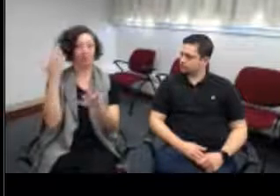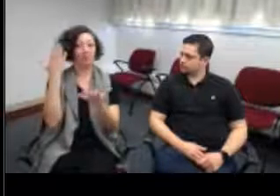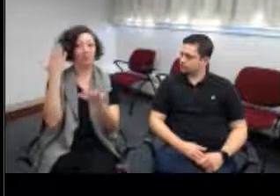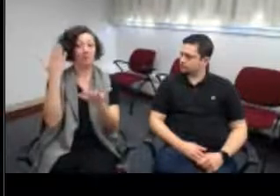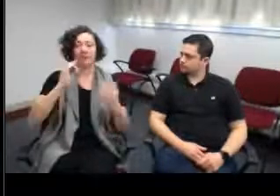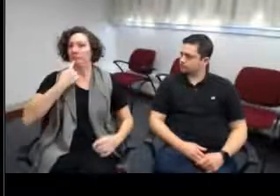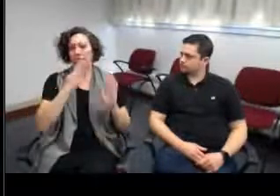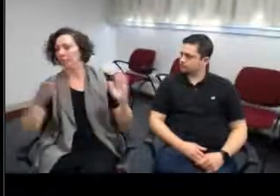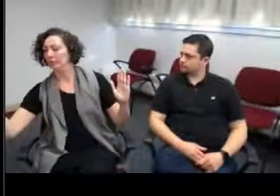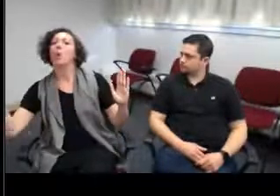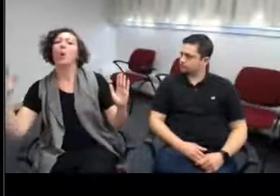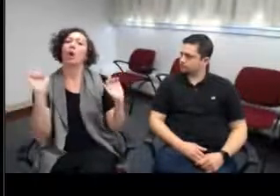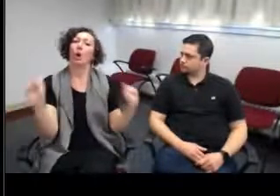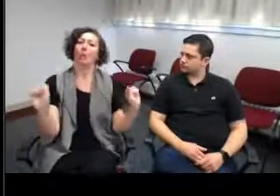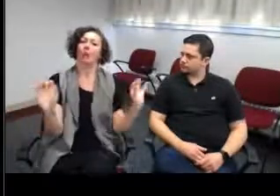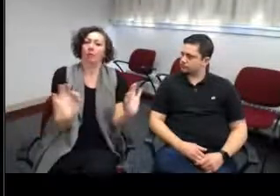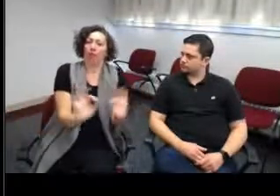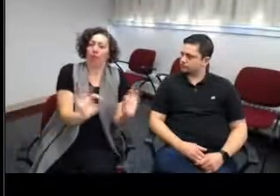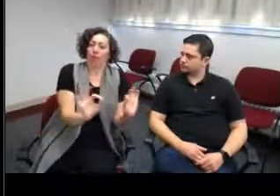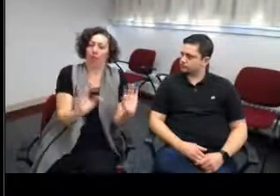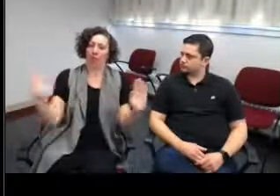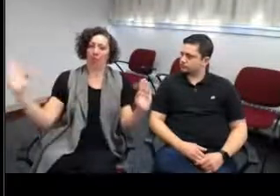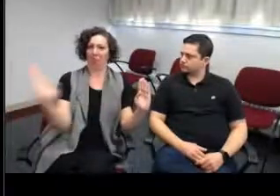their history could be this language deprivation.